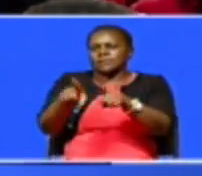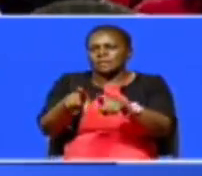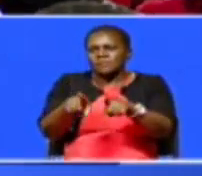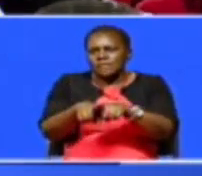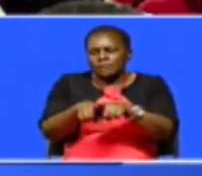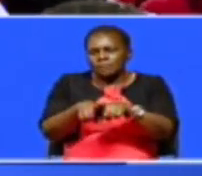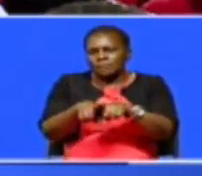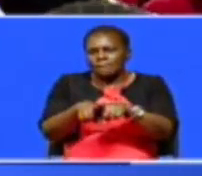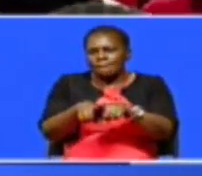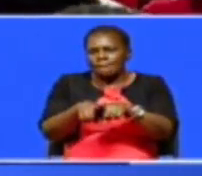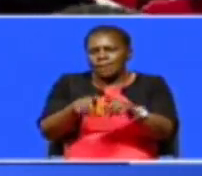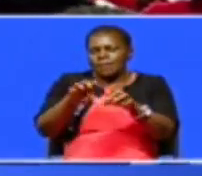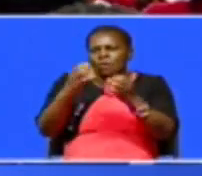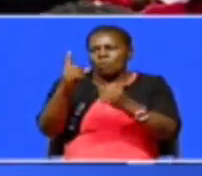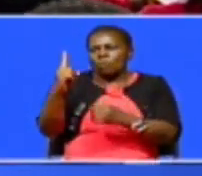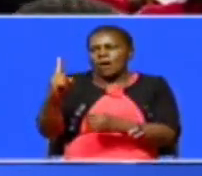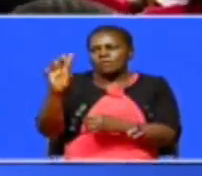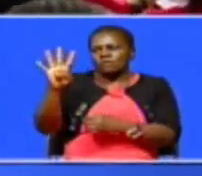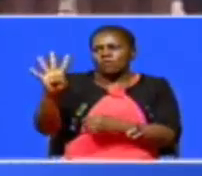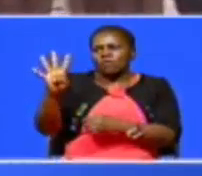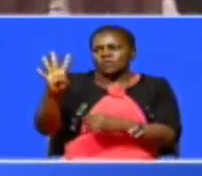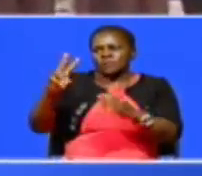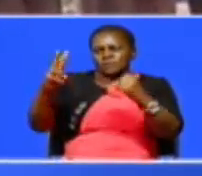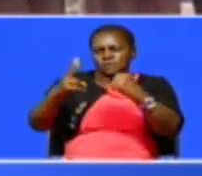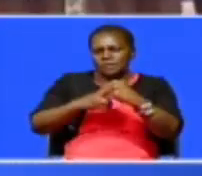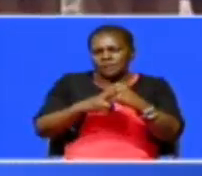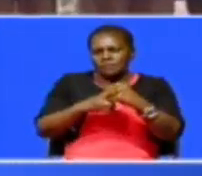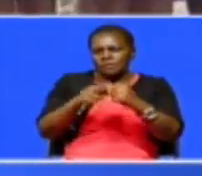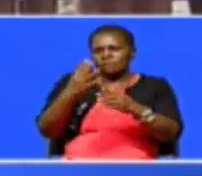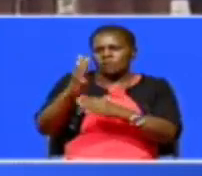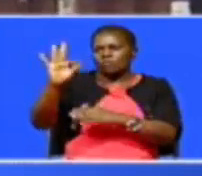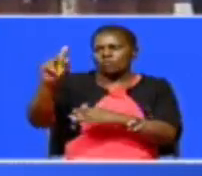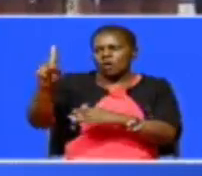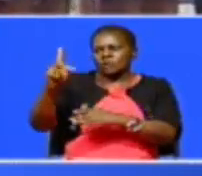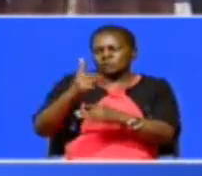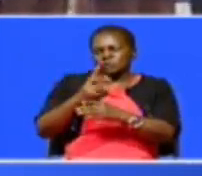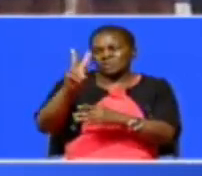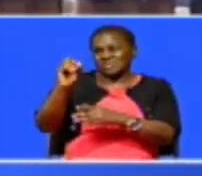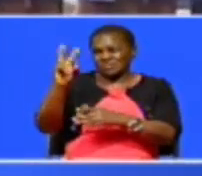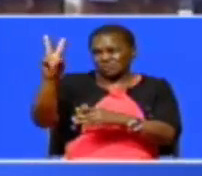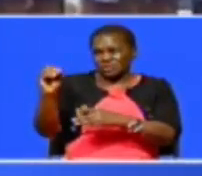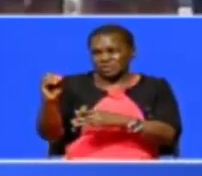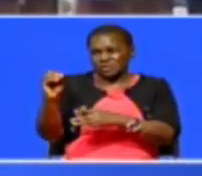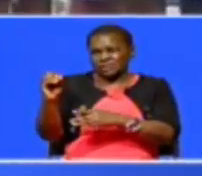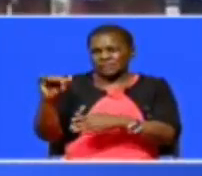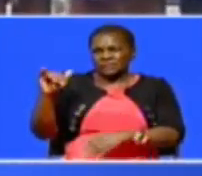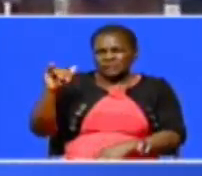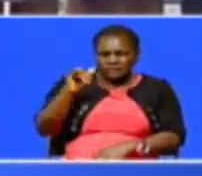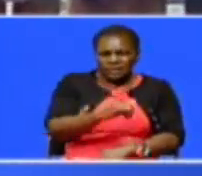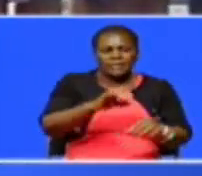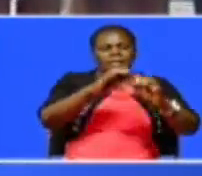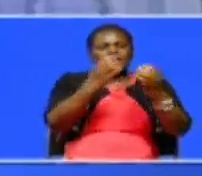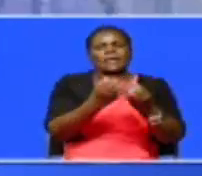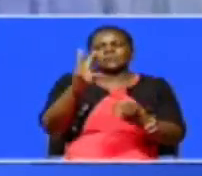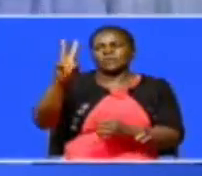learners in grade 1 to 4 and standard 5 to 7, as well as form 1 to form 3 in 2020, will remain in their current classes